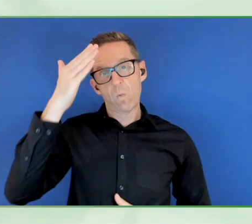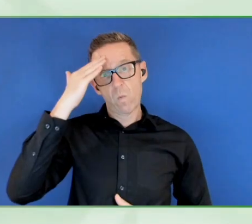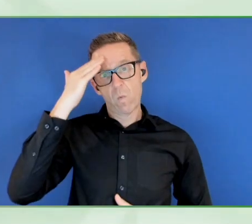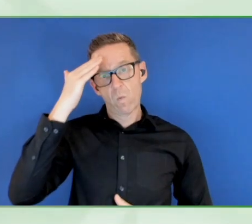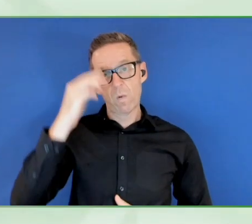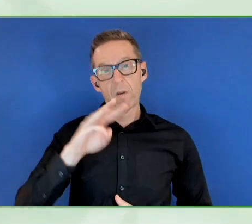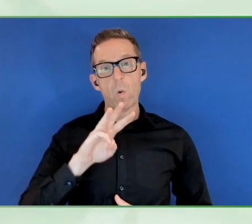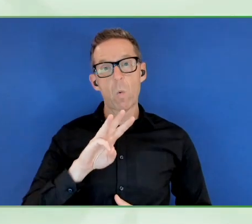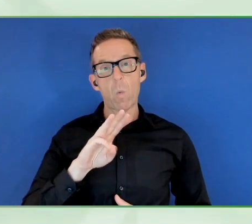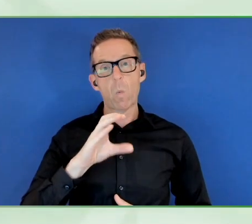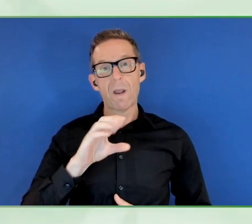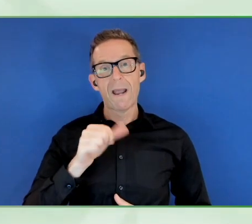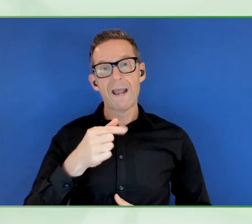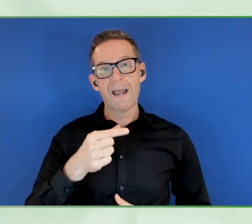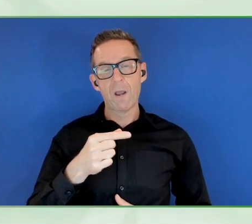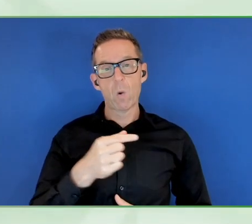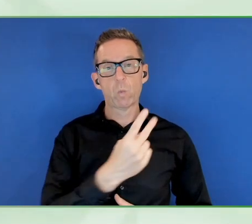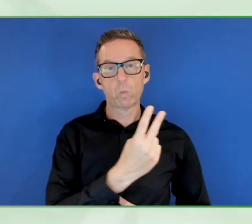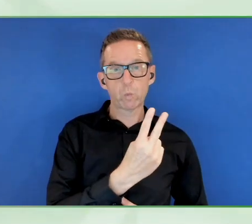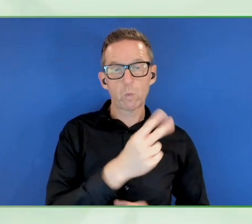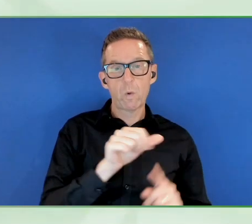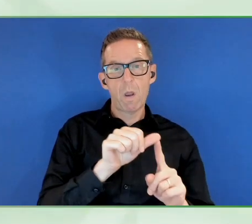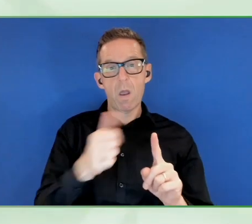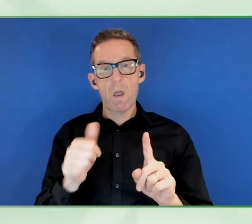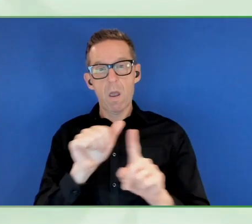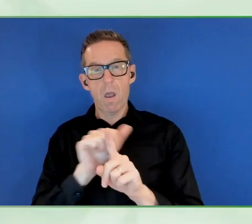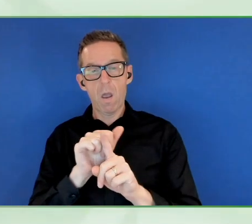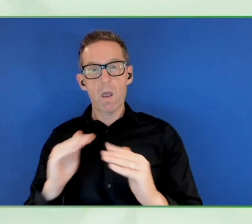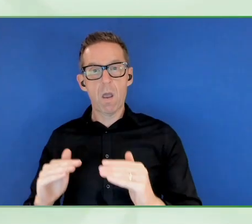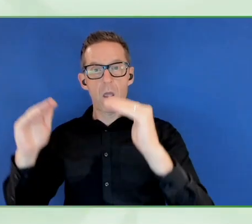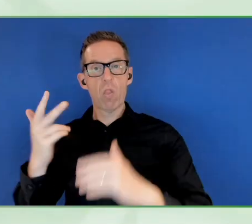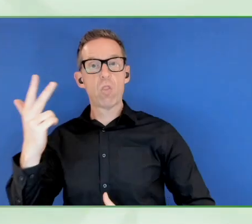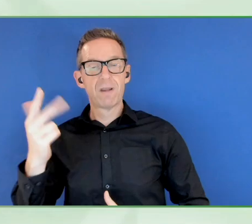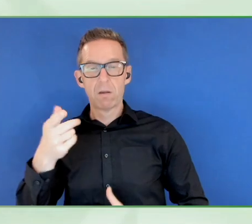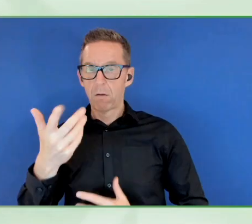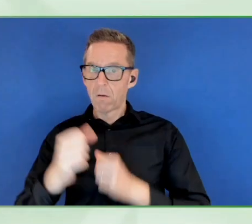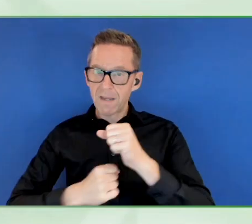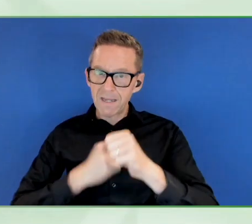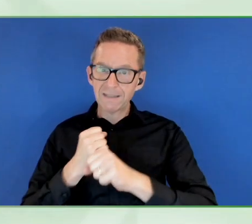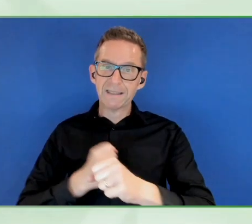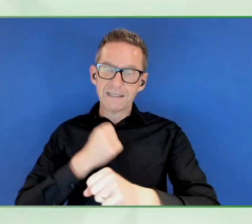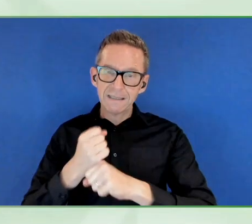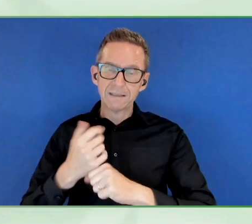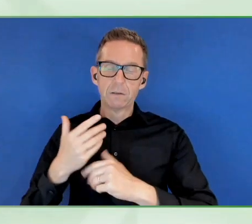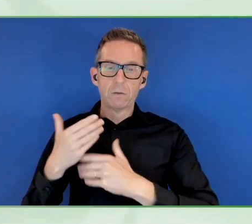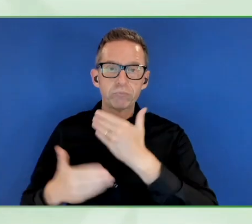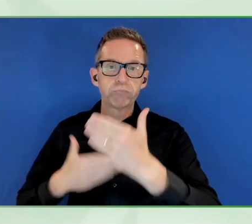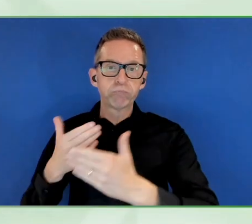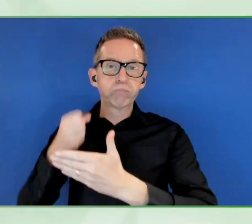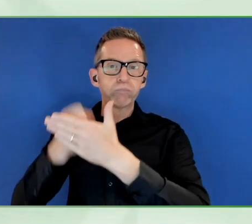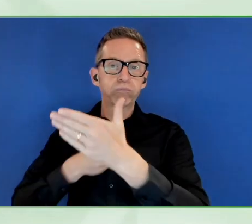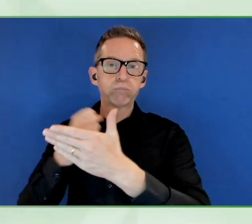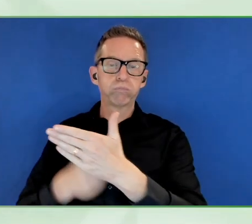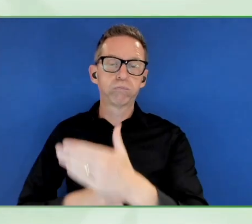we're introducing more and more uncertainties and real human constraints. That is the right path to go.